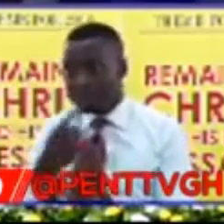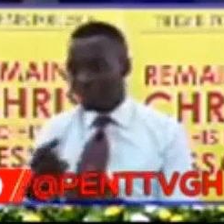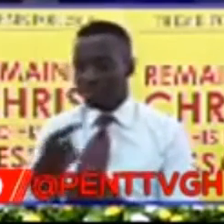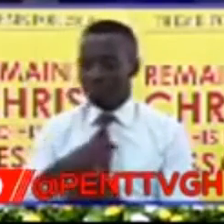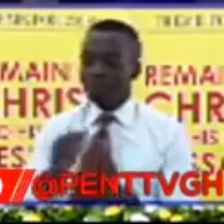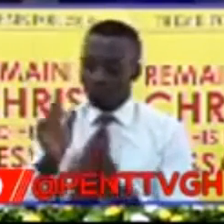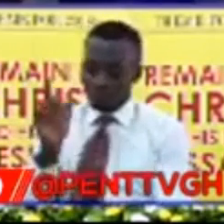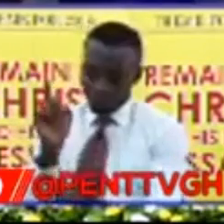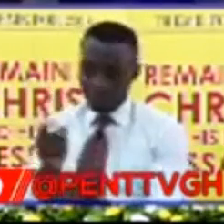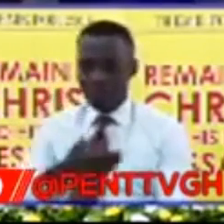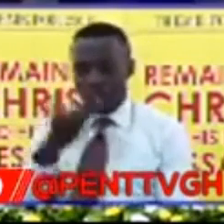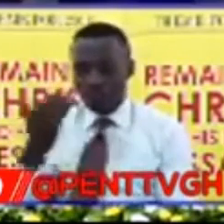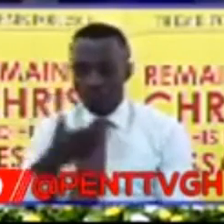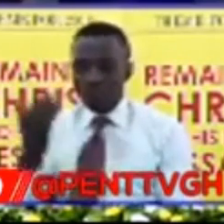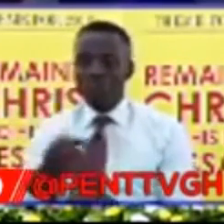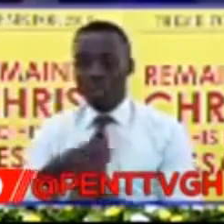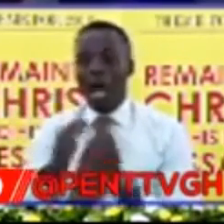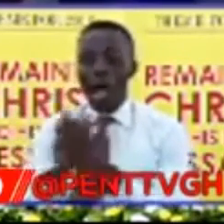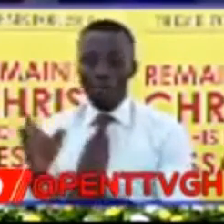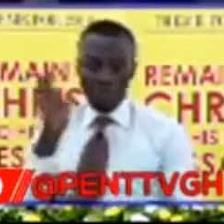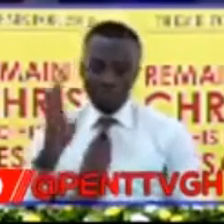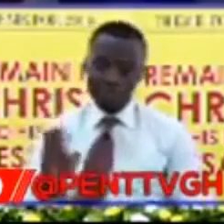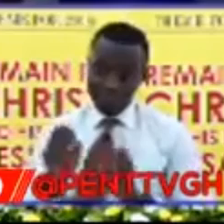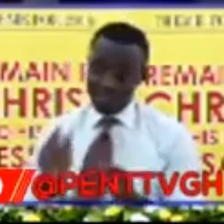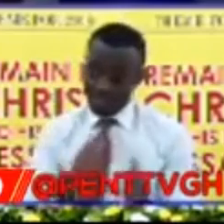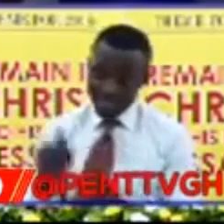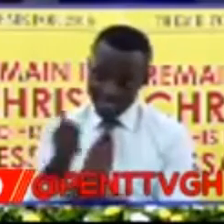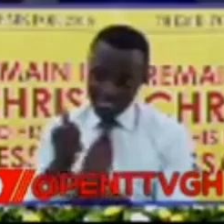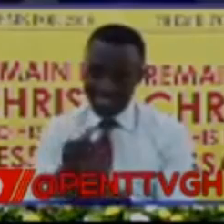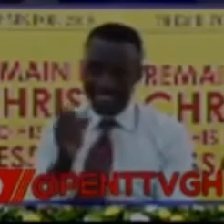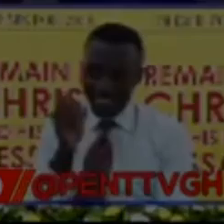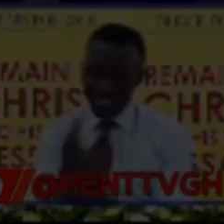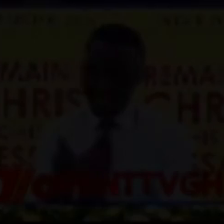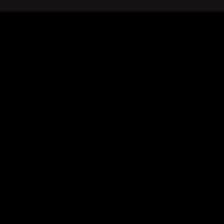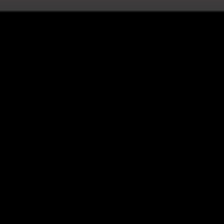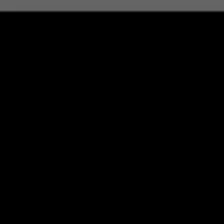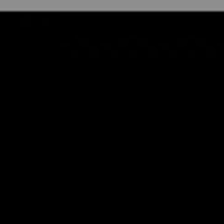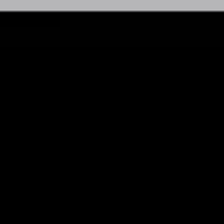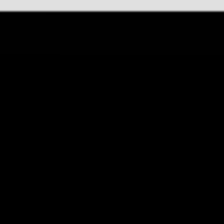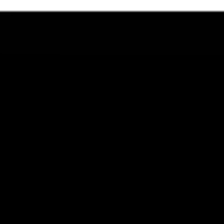In case you come before me anytime, I'll ask you about this question.